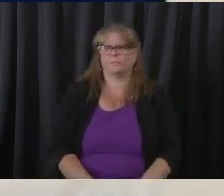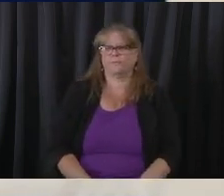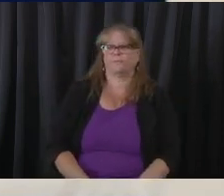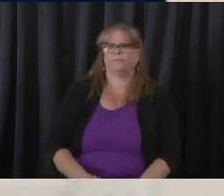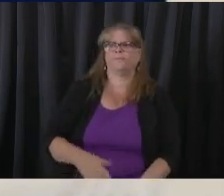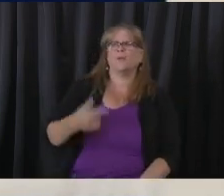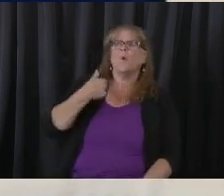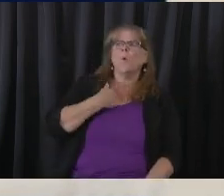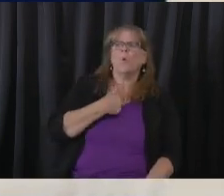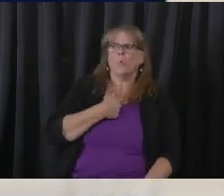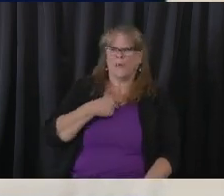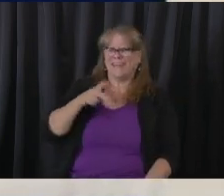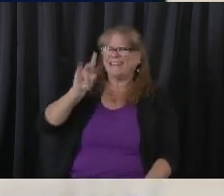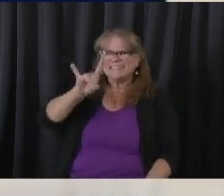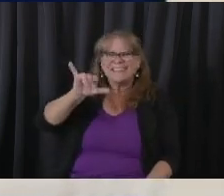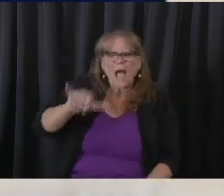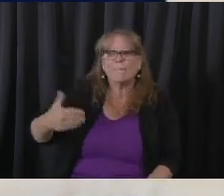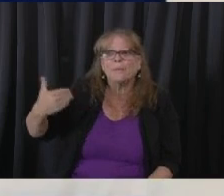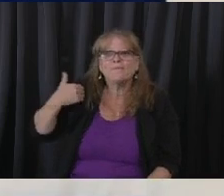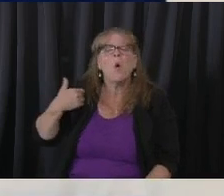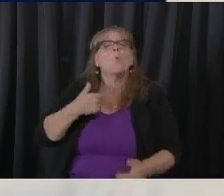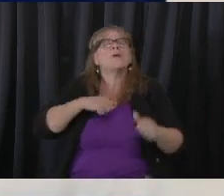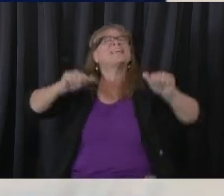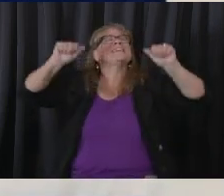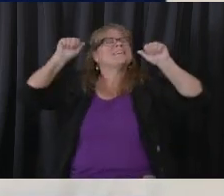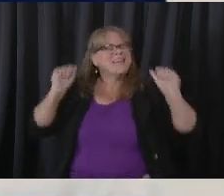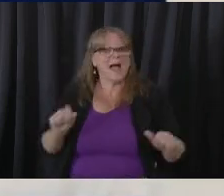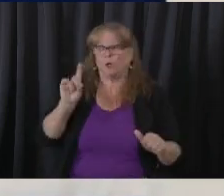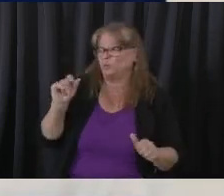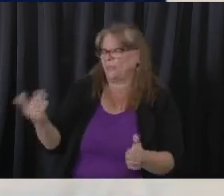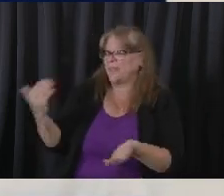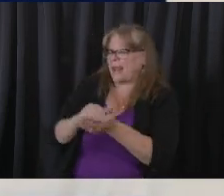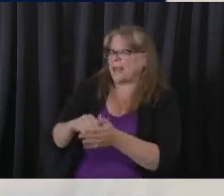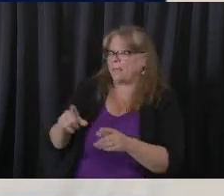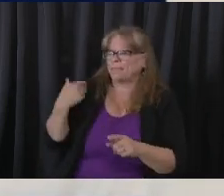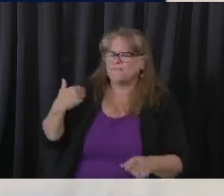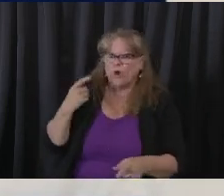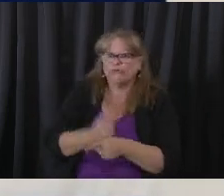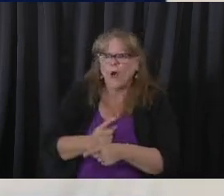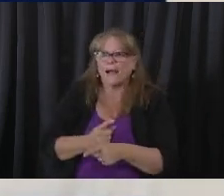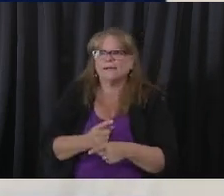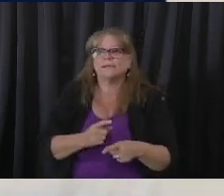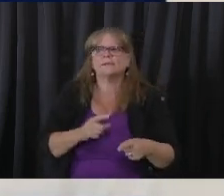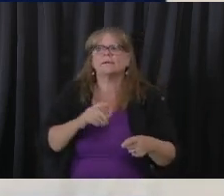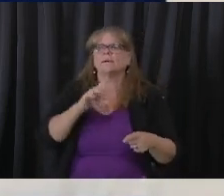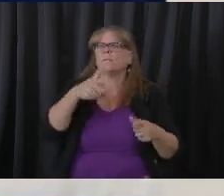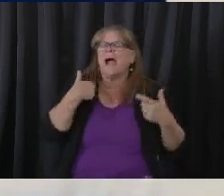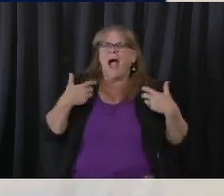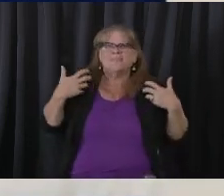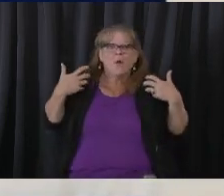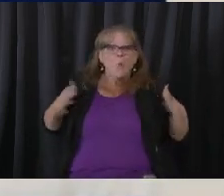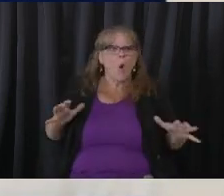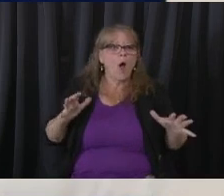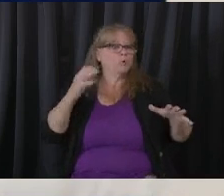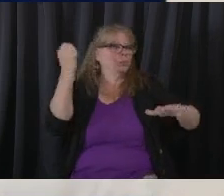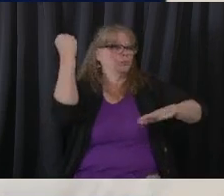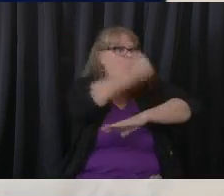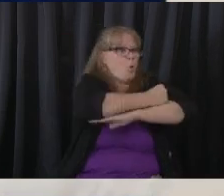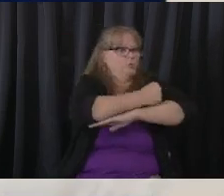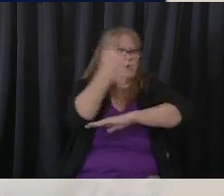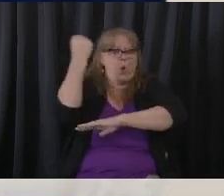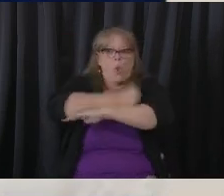no shutdown, there were no closures, but people started behaving more responsibly, wearing masks more, avoiding large gatherings. And sure enough, we stopped